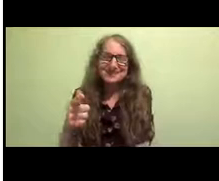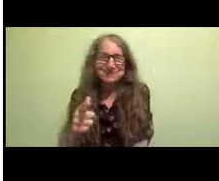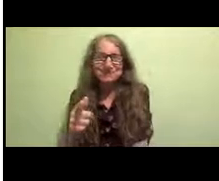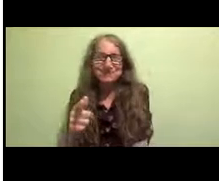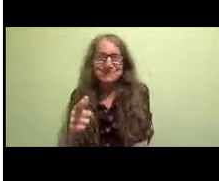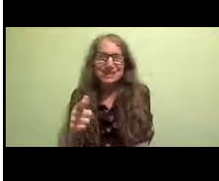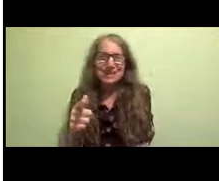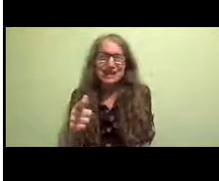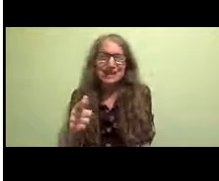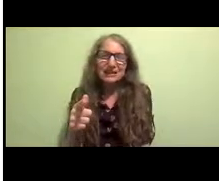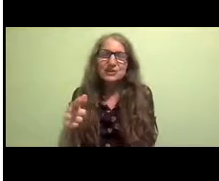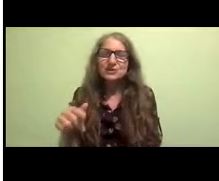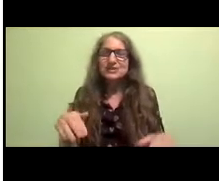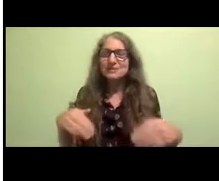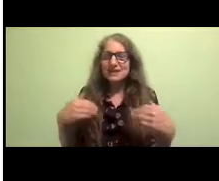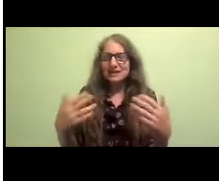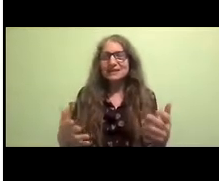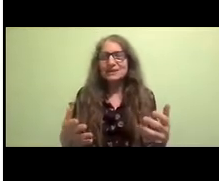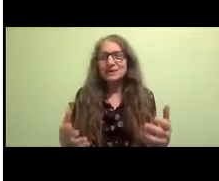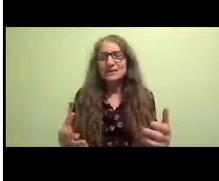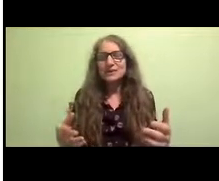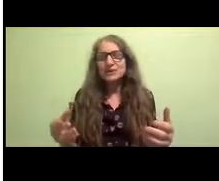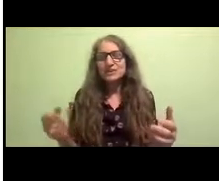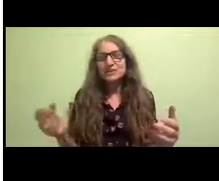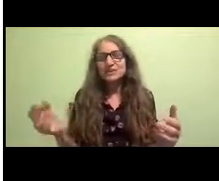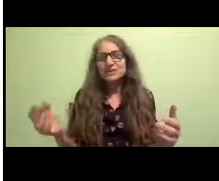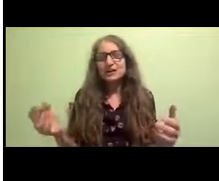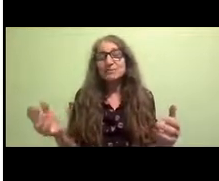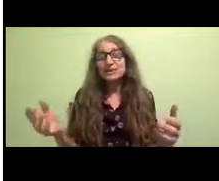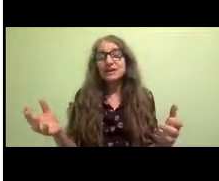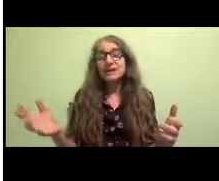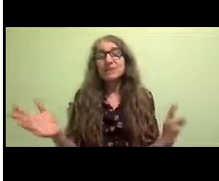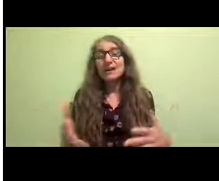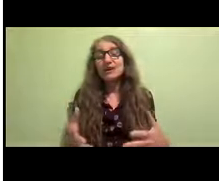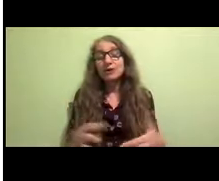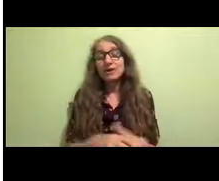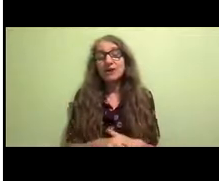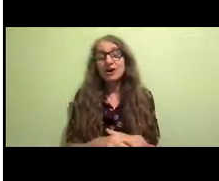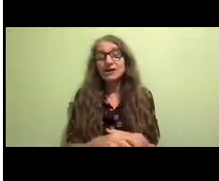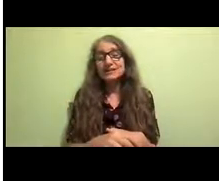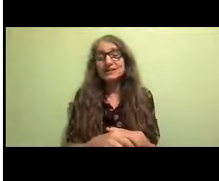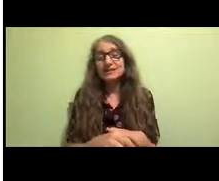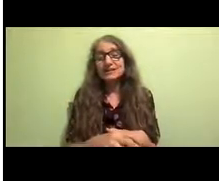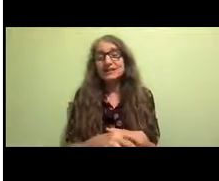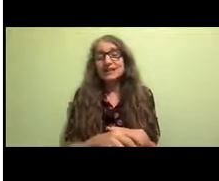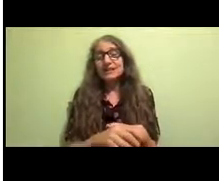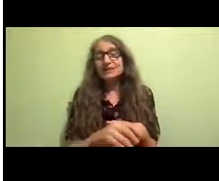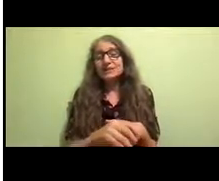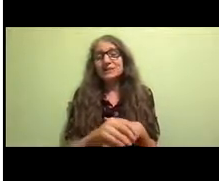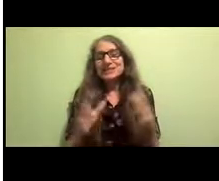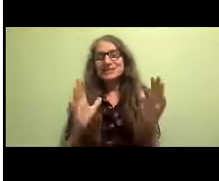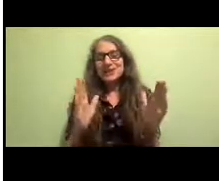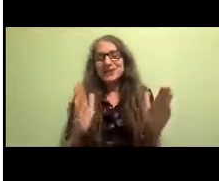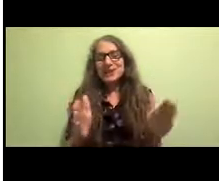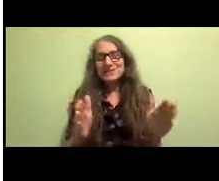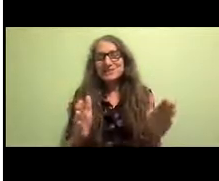slide. So some of the things that we did was invite culinary artists. So this